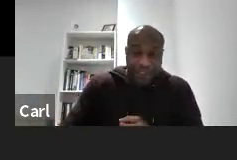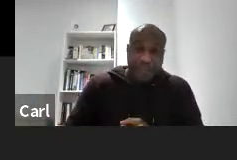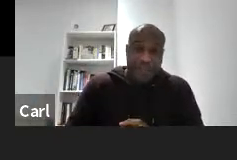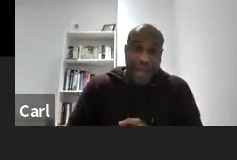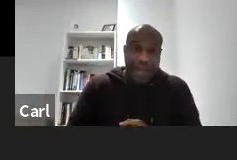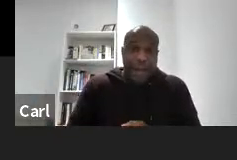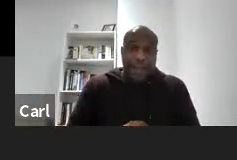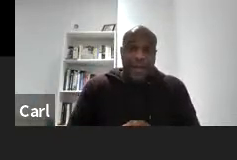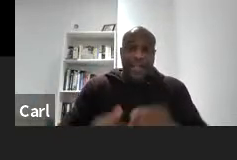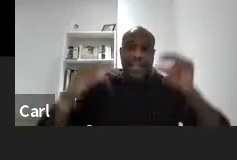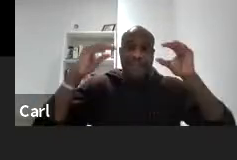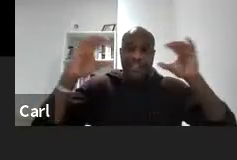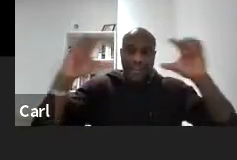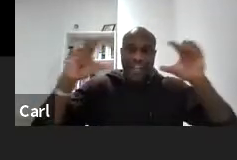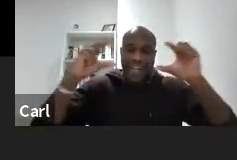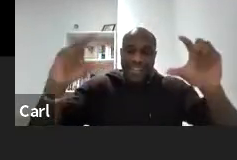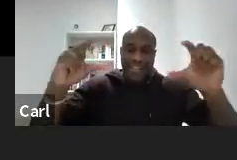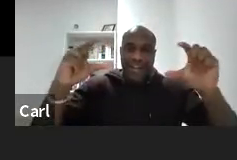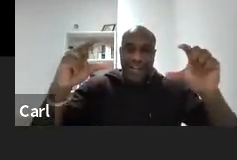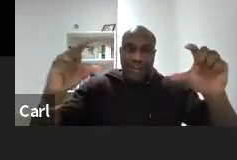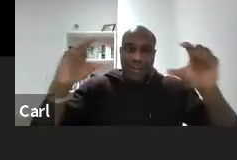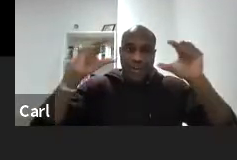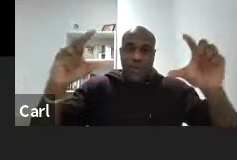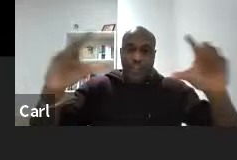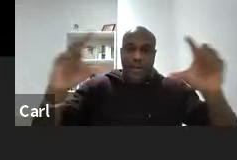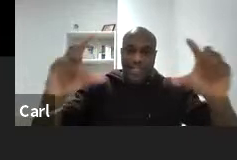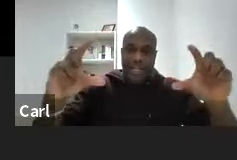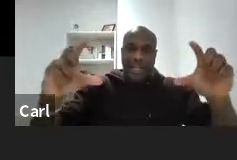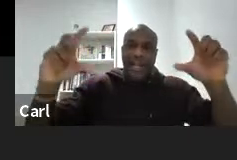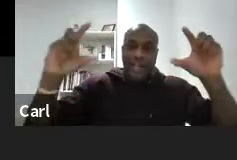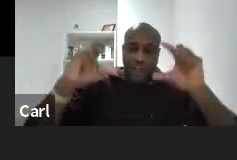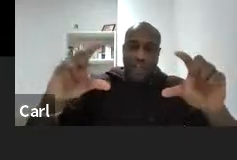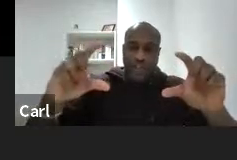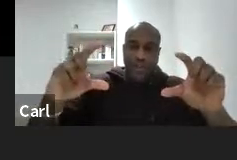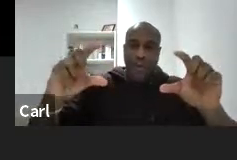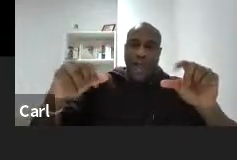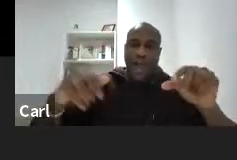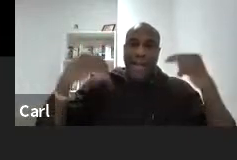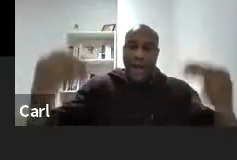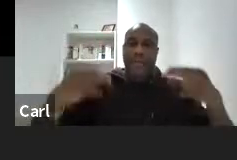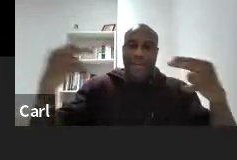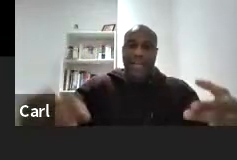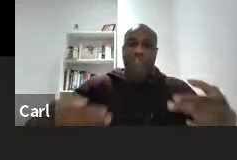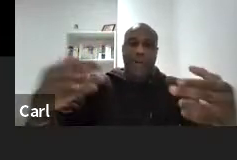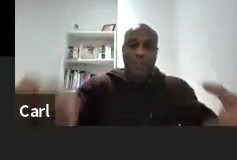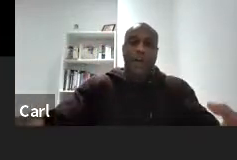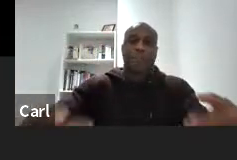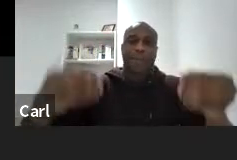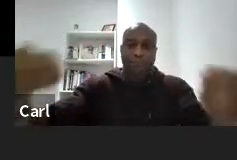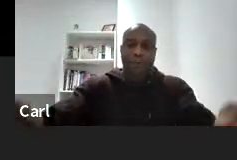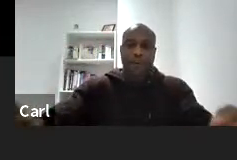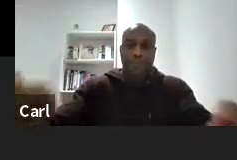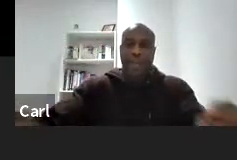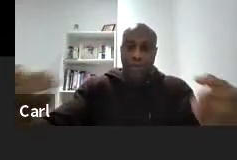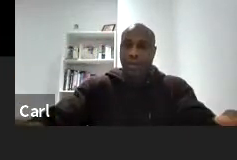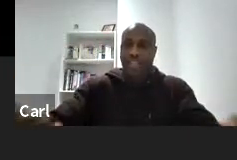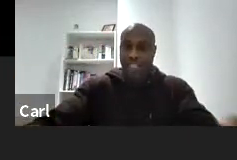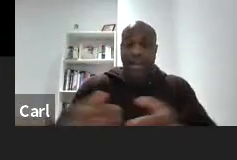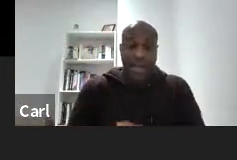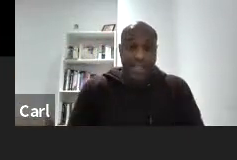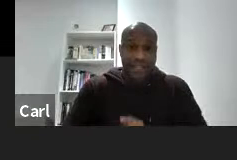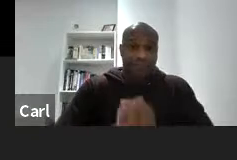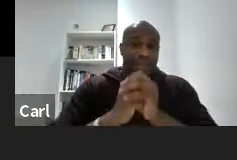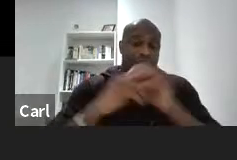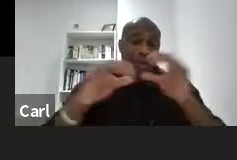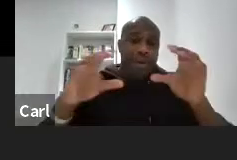capture feedback by giving them an insight into what your idea could do and how it could actually overcome the problem that your